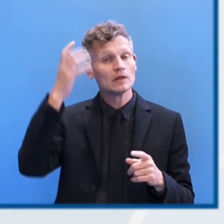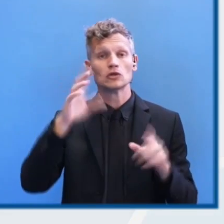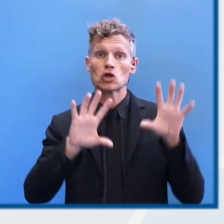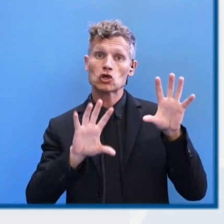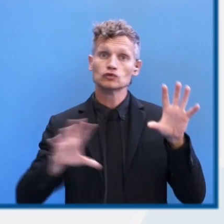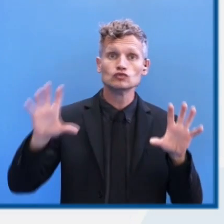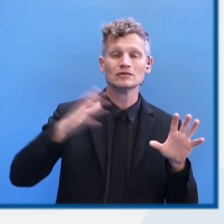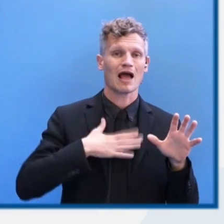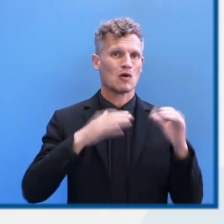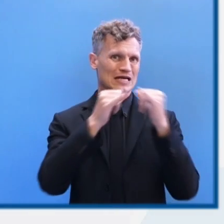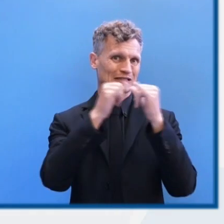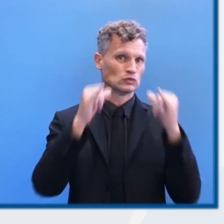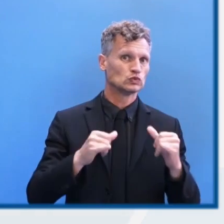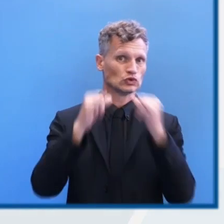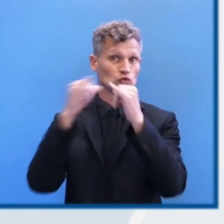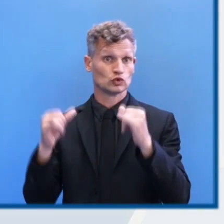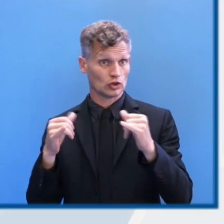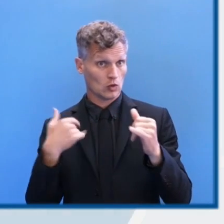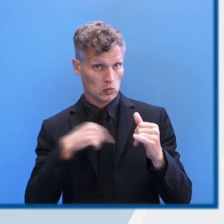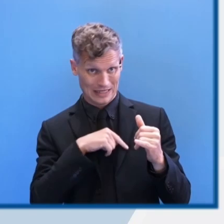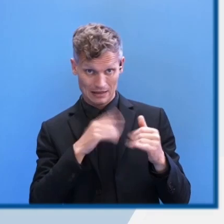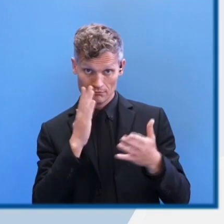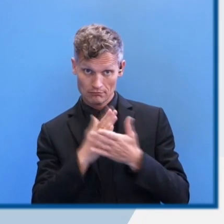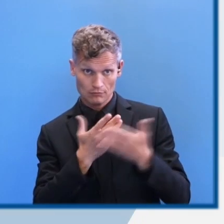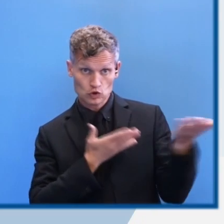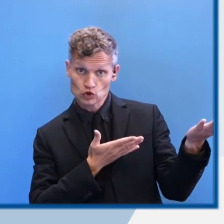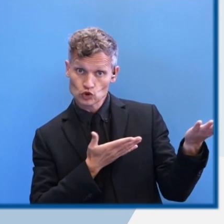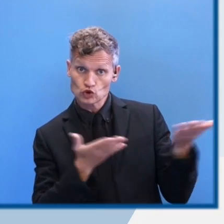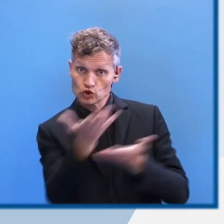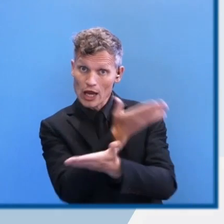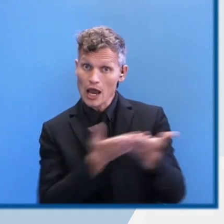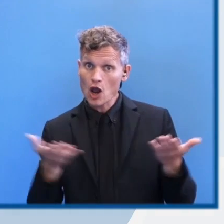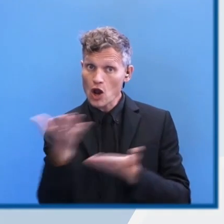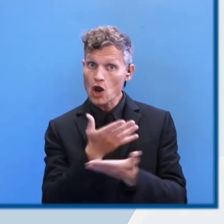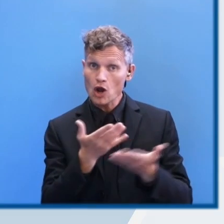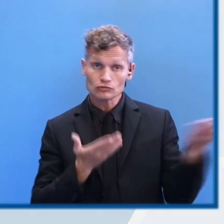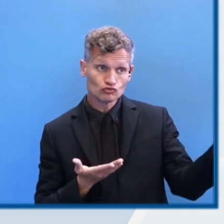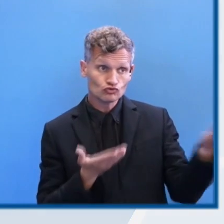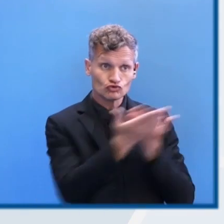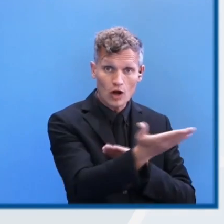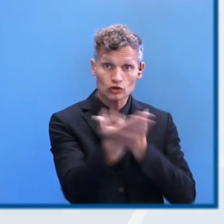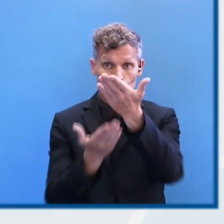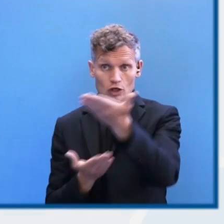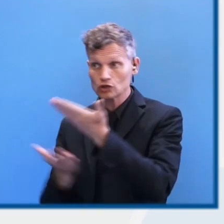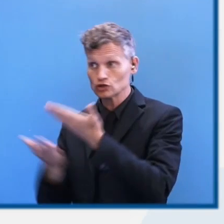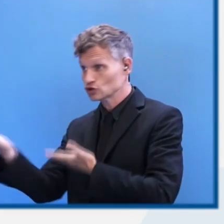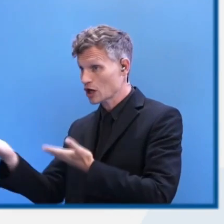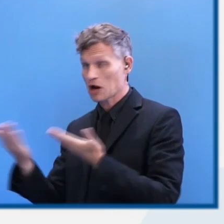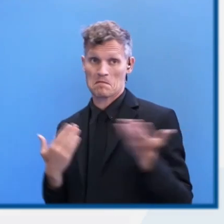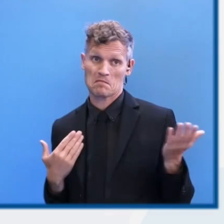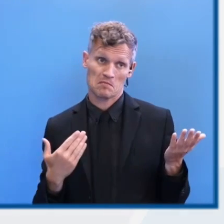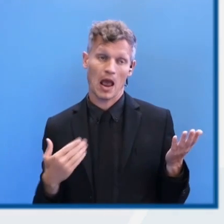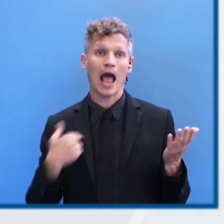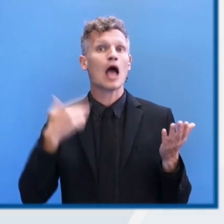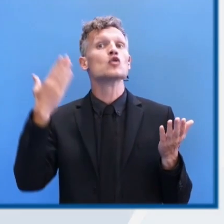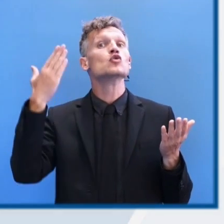we share data willingly. I am aware of experiences within countries, which I will not